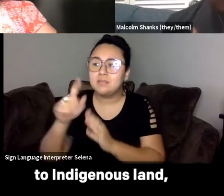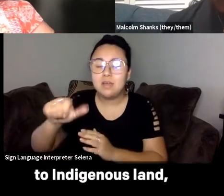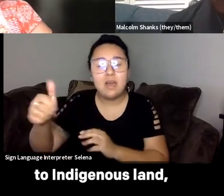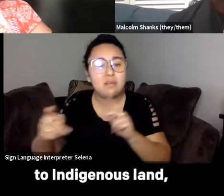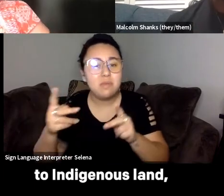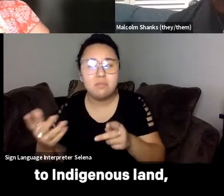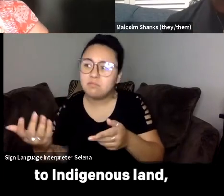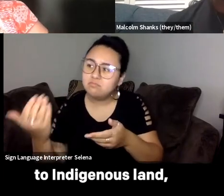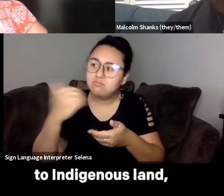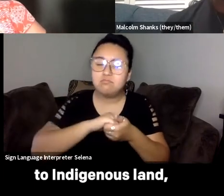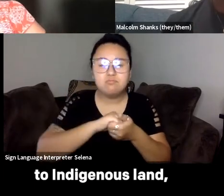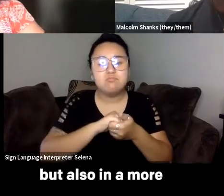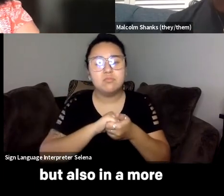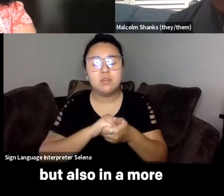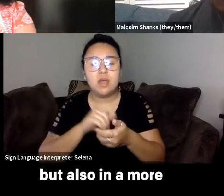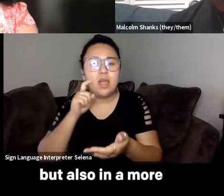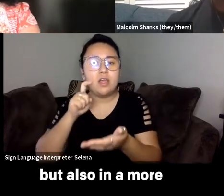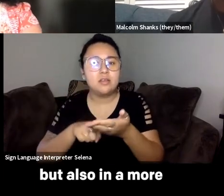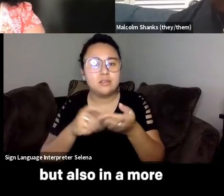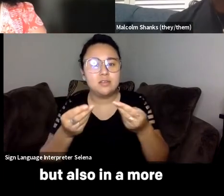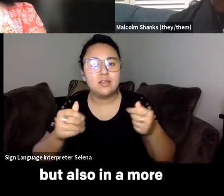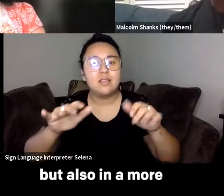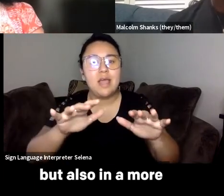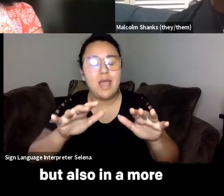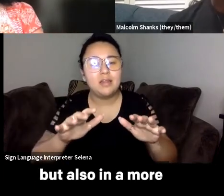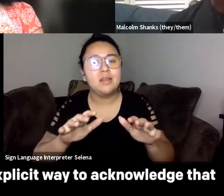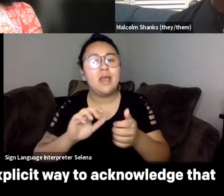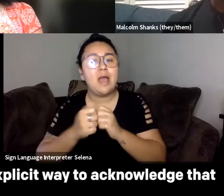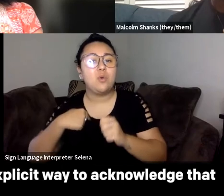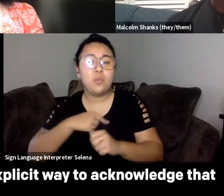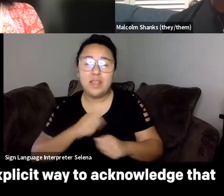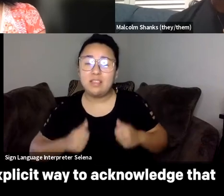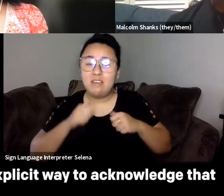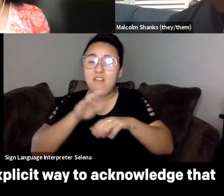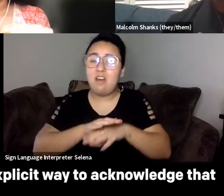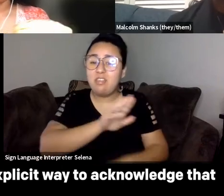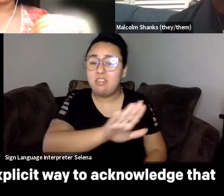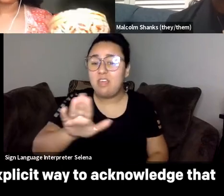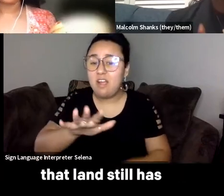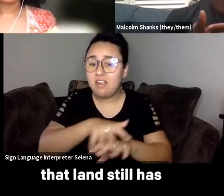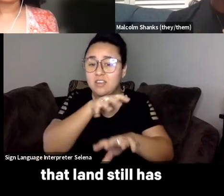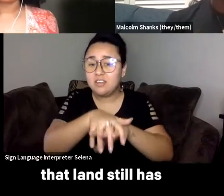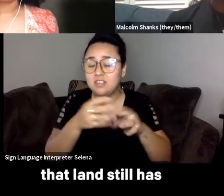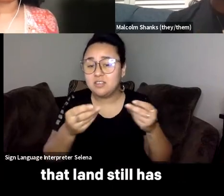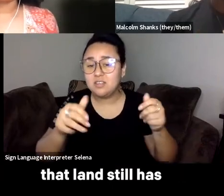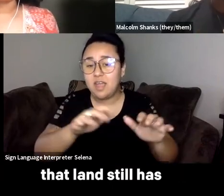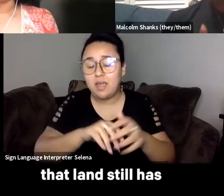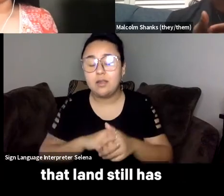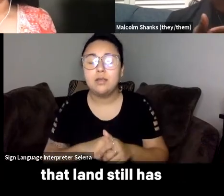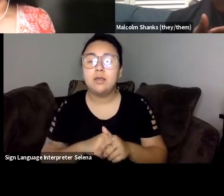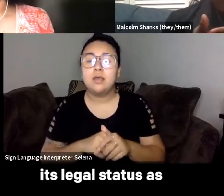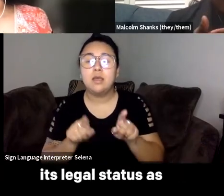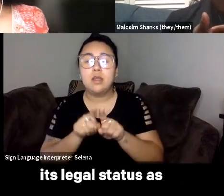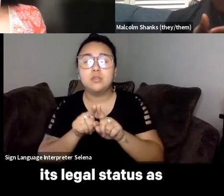our own relationship to Indigenous land, but also in a more explicit way to acknowledge that